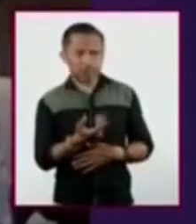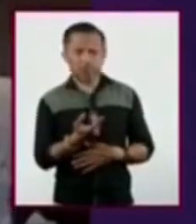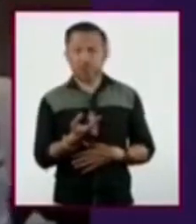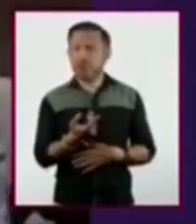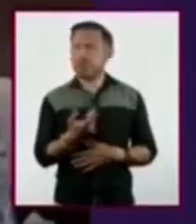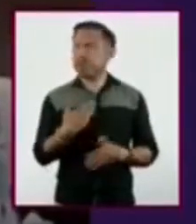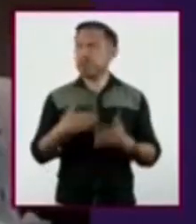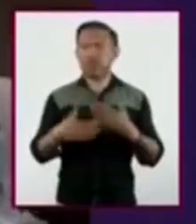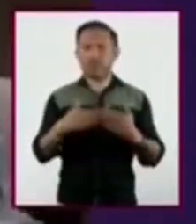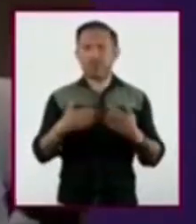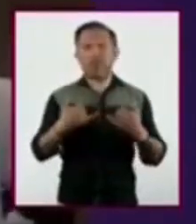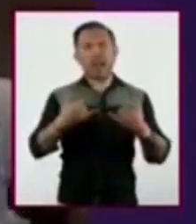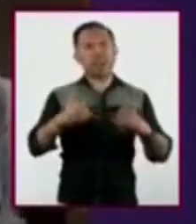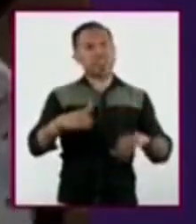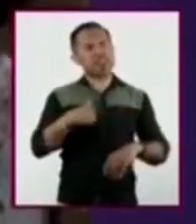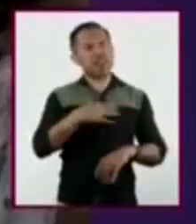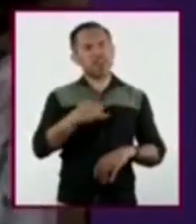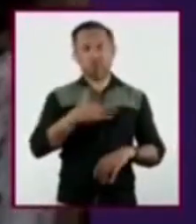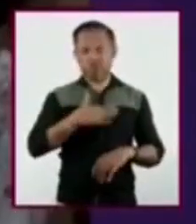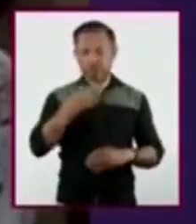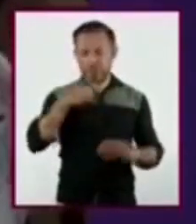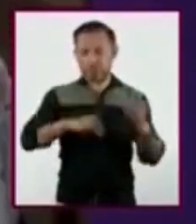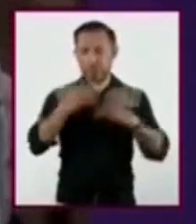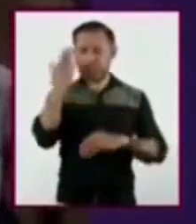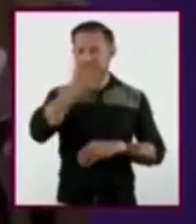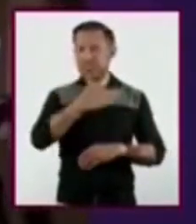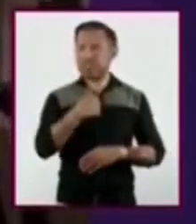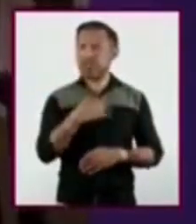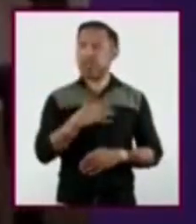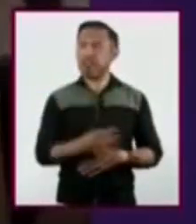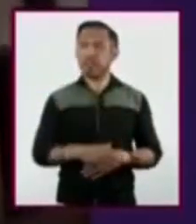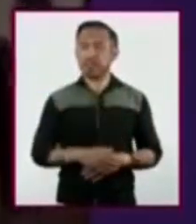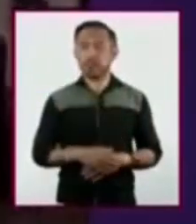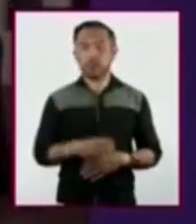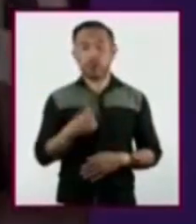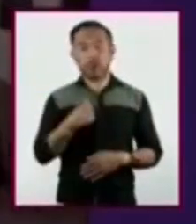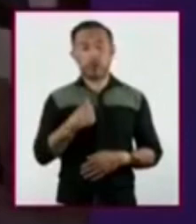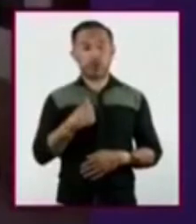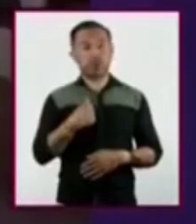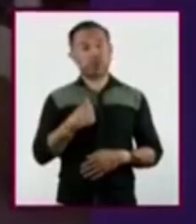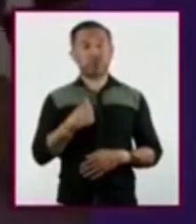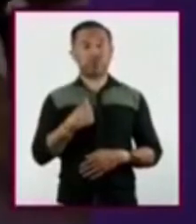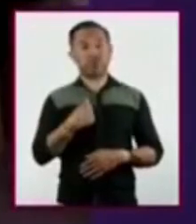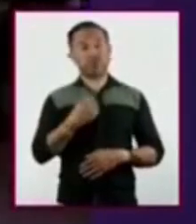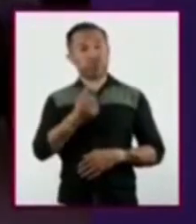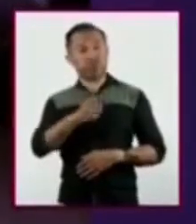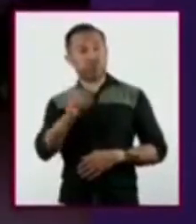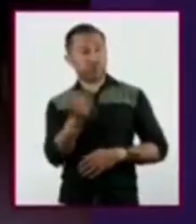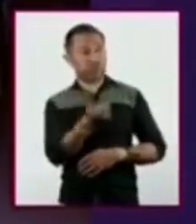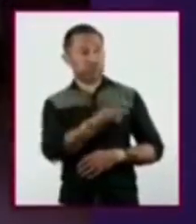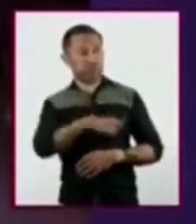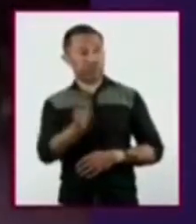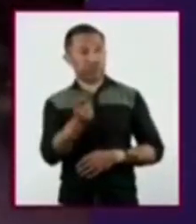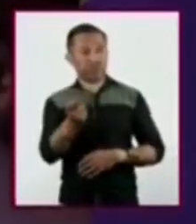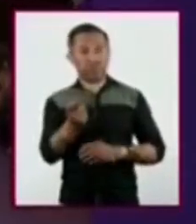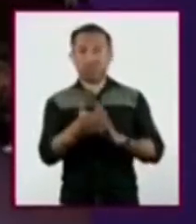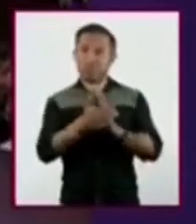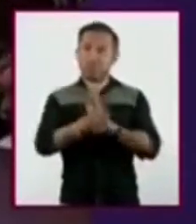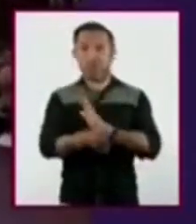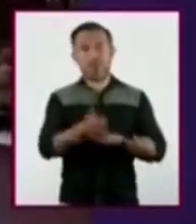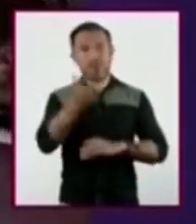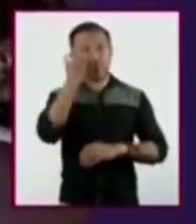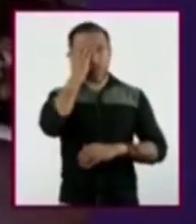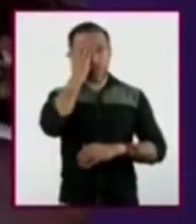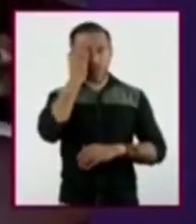still like my disguise. I'm a great pirate. Oh, Dizzy, that sword is